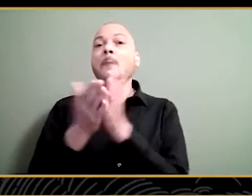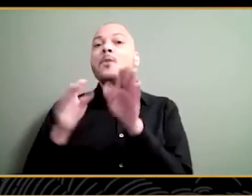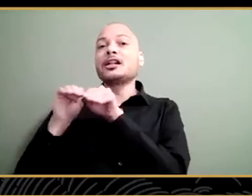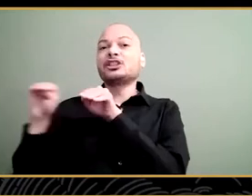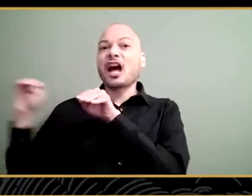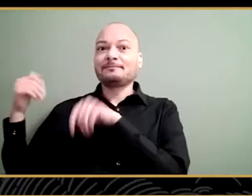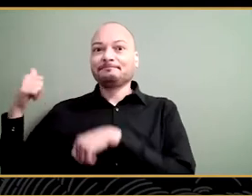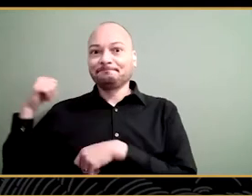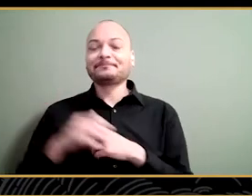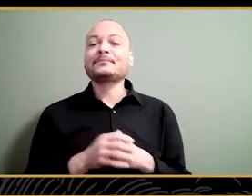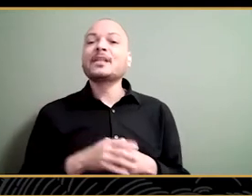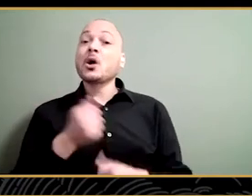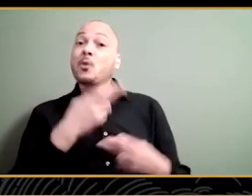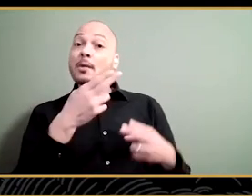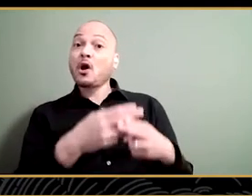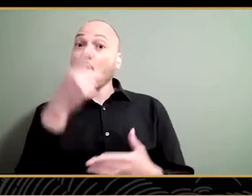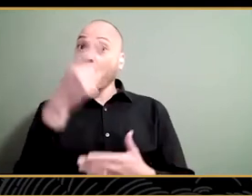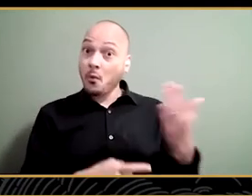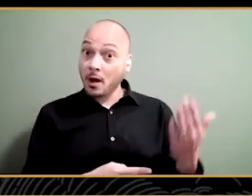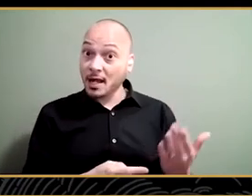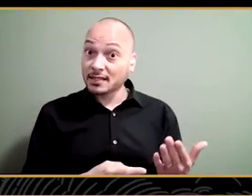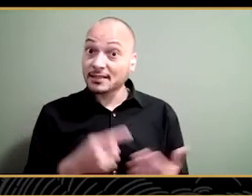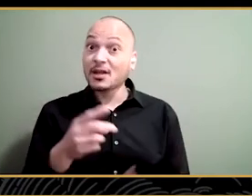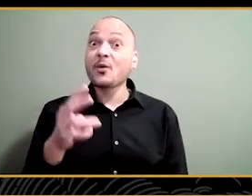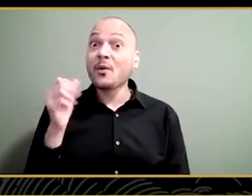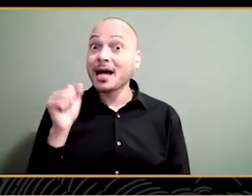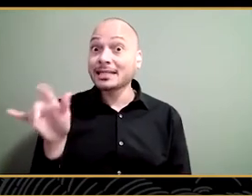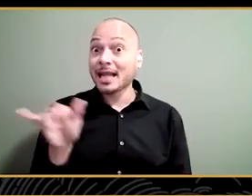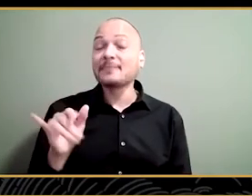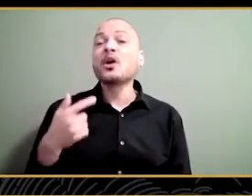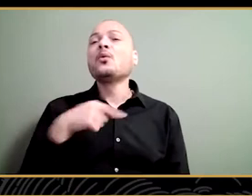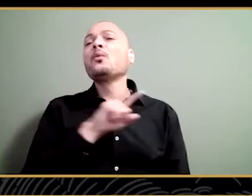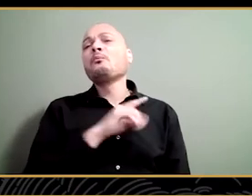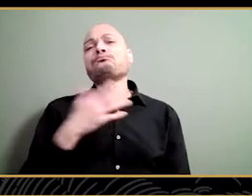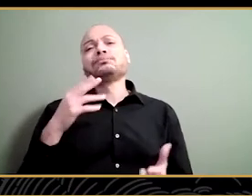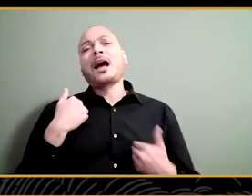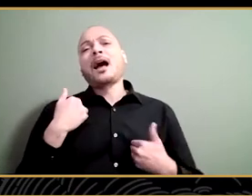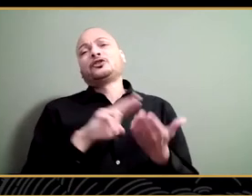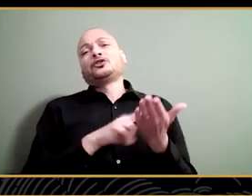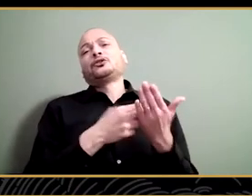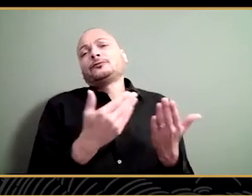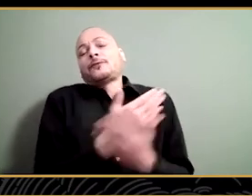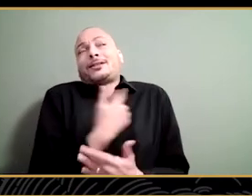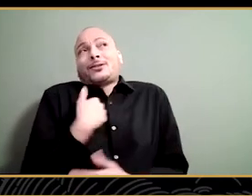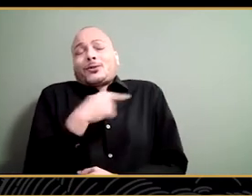Like. Lines of poetry appear. We had sushi that was so fresh, we blushed.